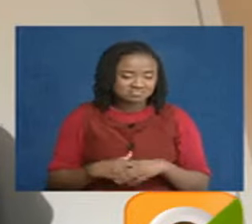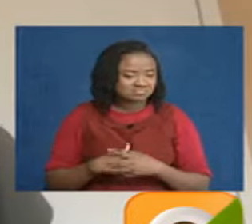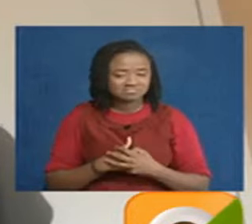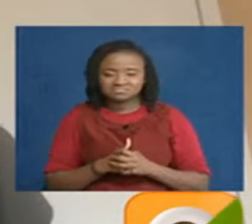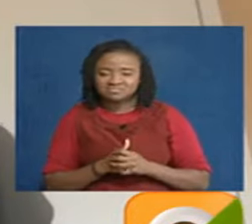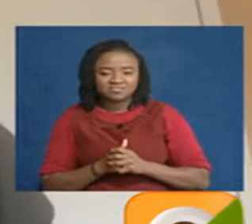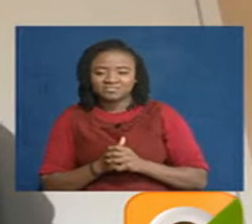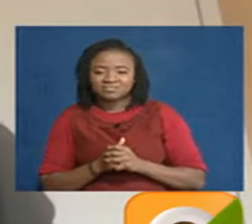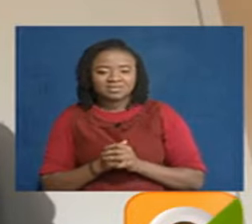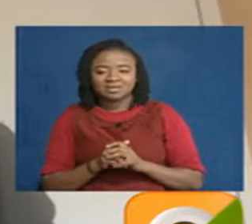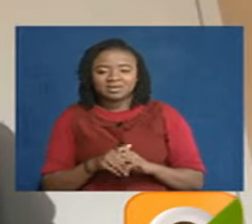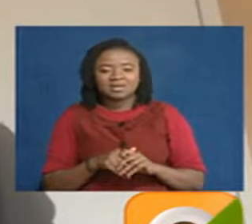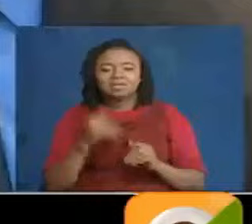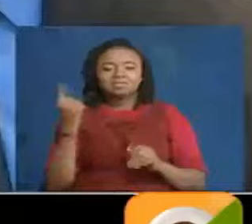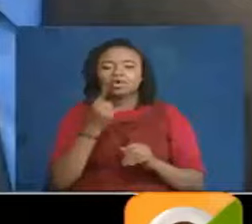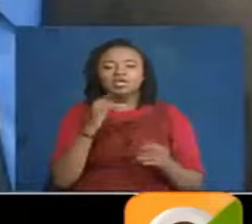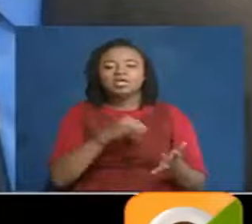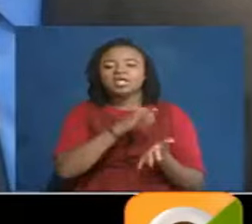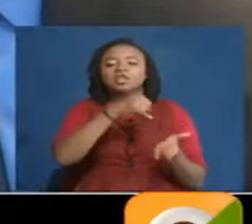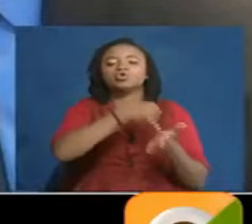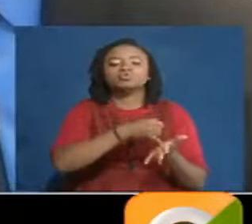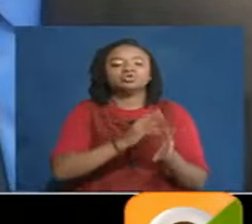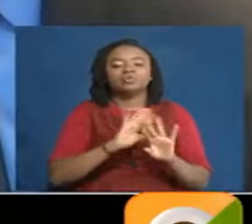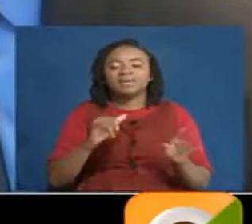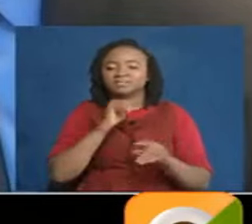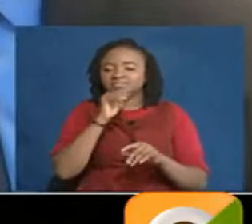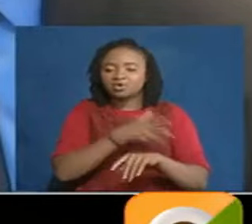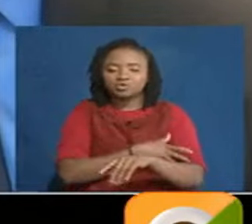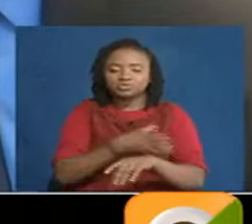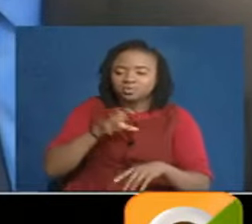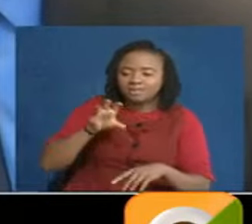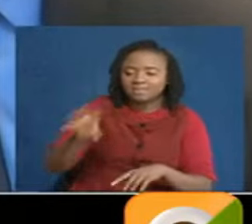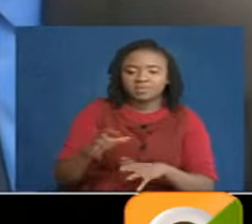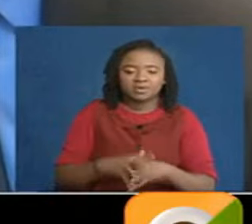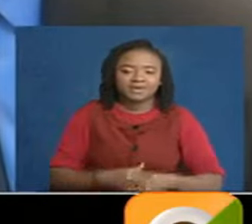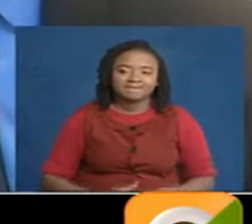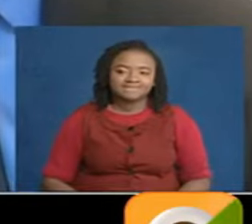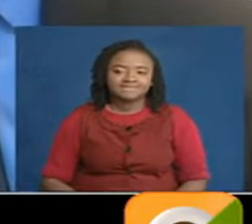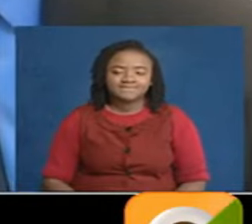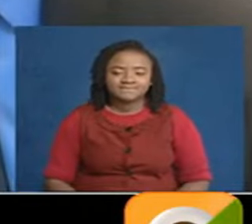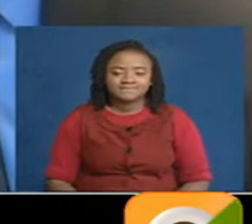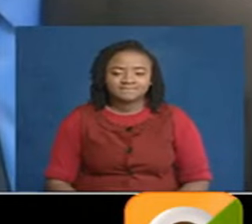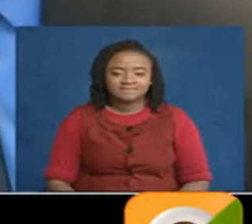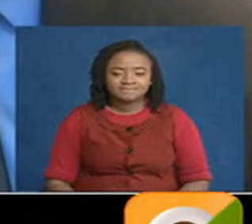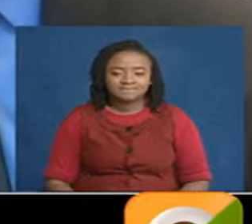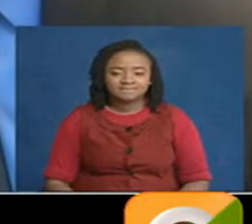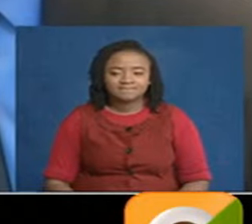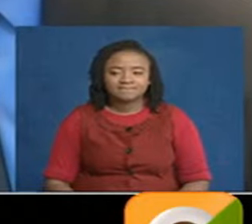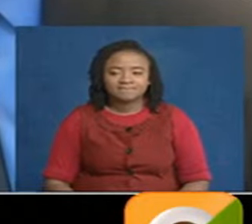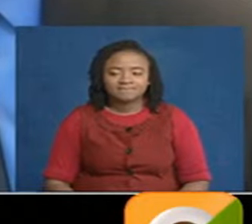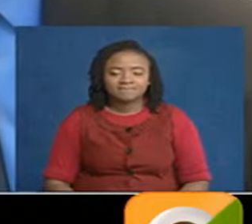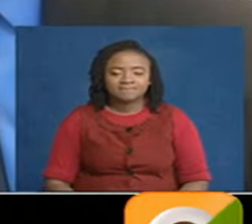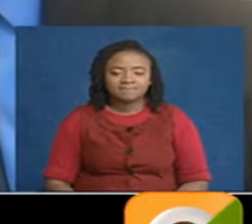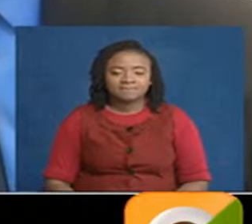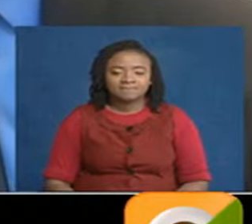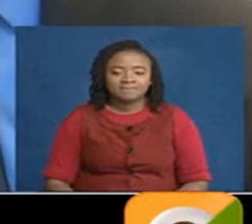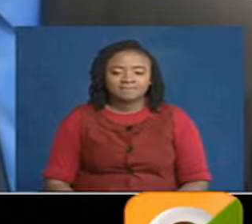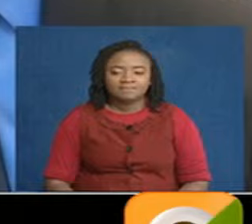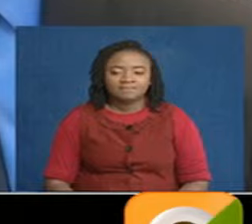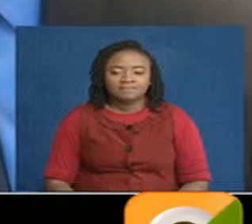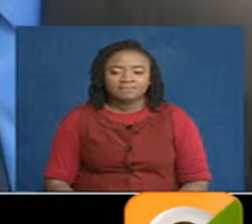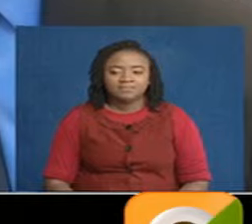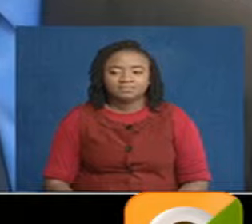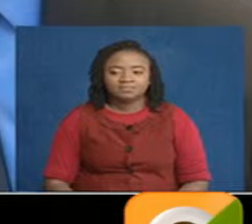empowerment. So the response to your posts, President Kagame talked about having the